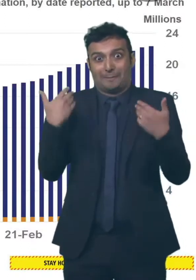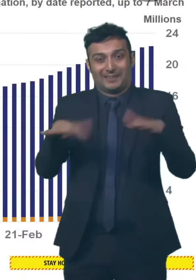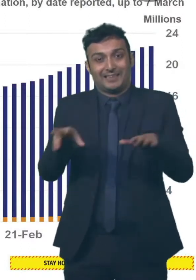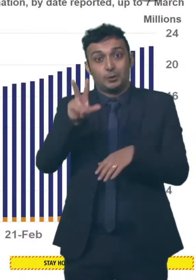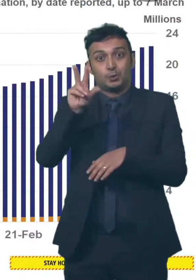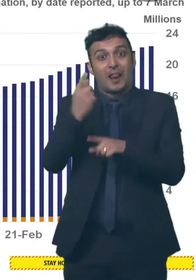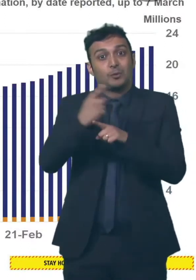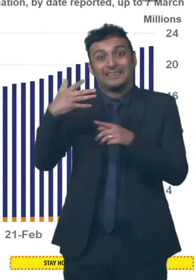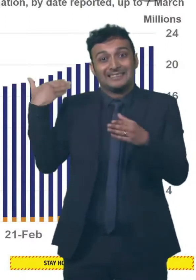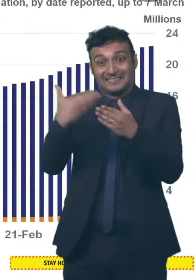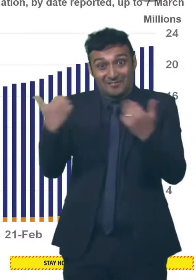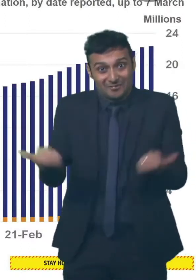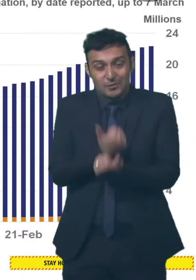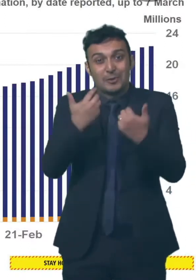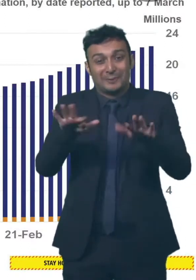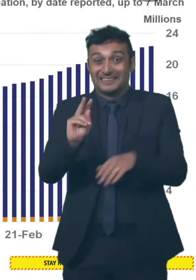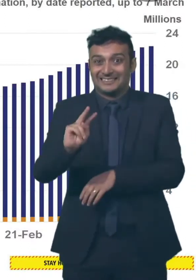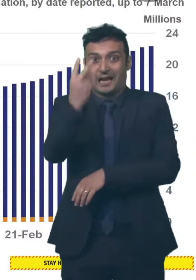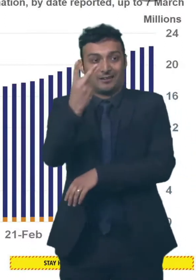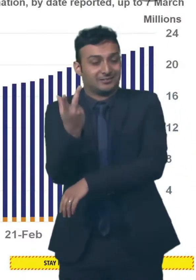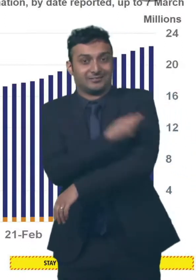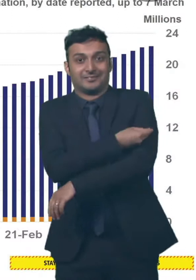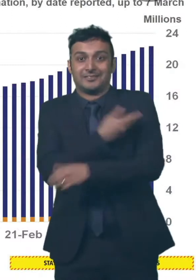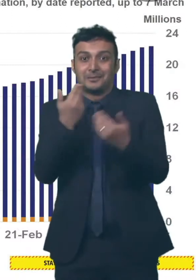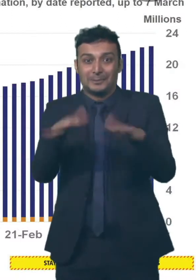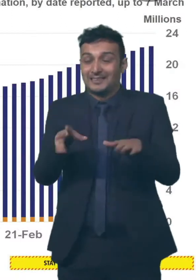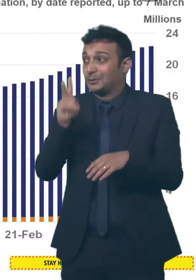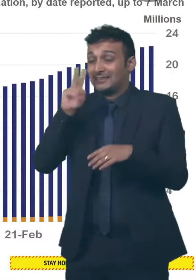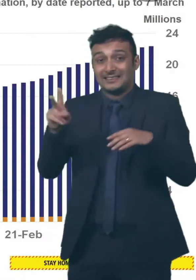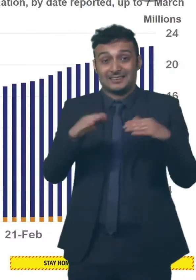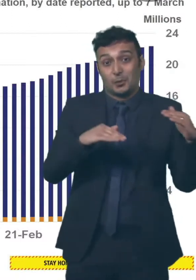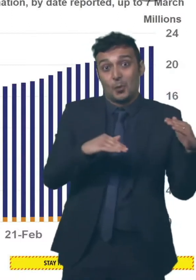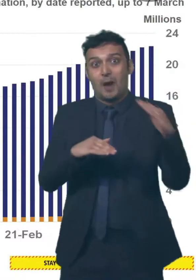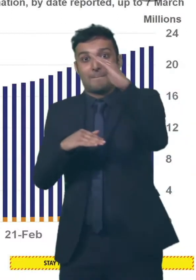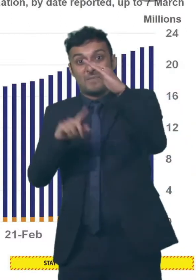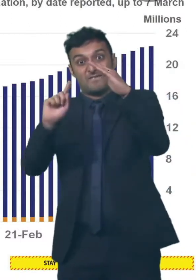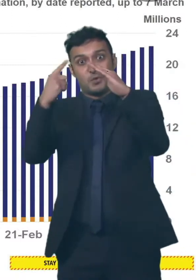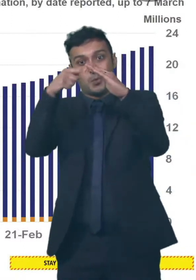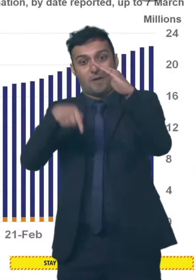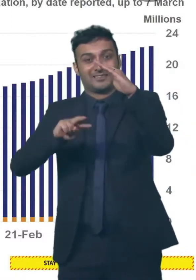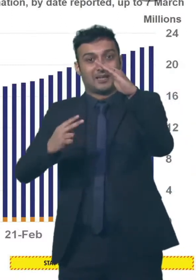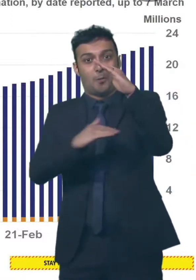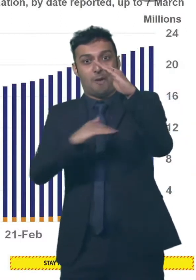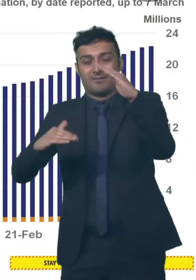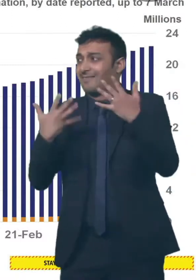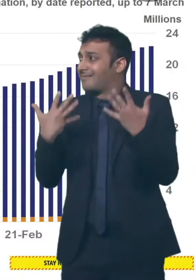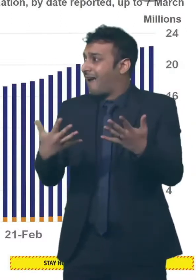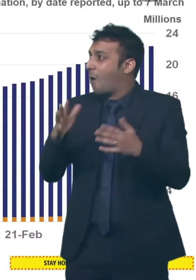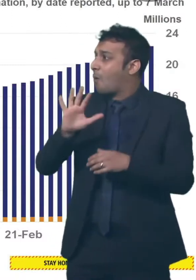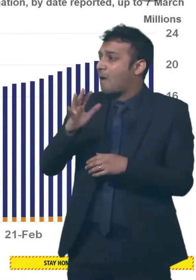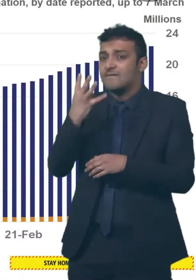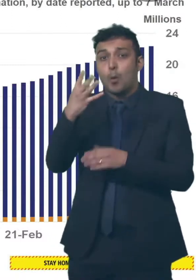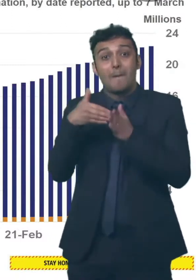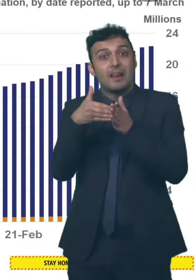each individual counted. We're now heading up to 24 million on this, and I think when we get a little bit further, we'll be heading right up